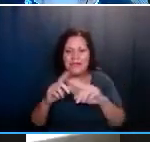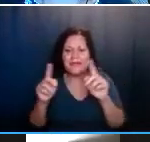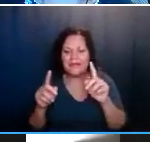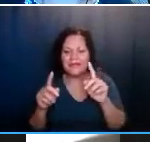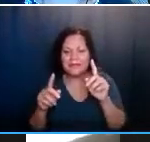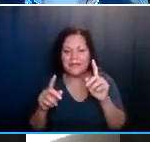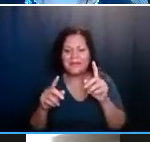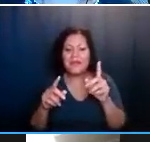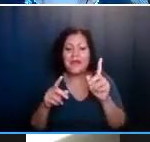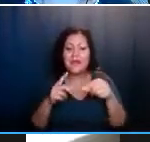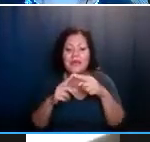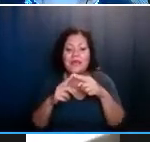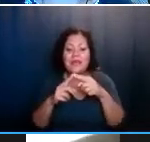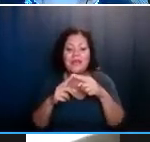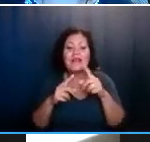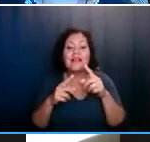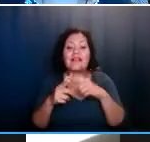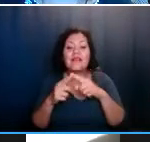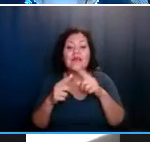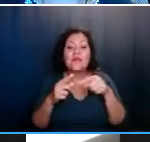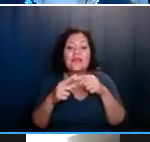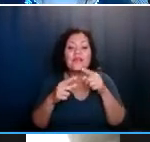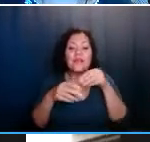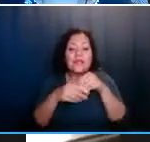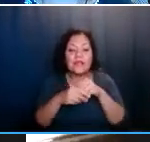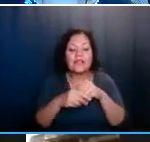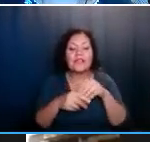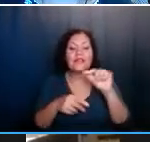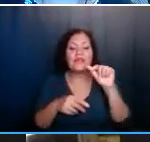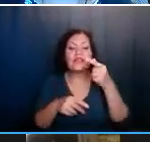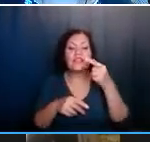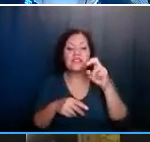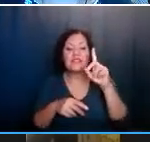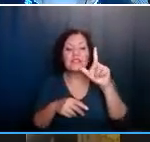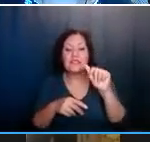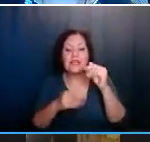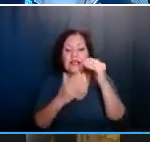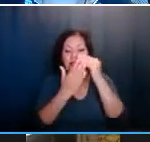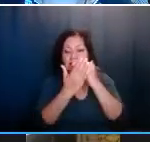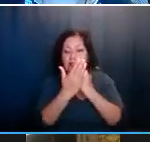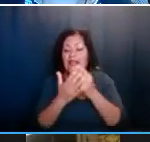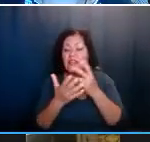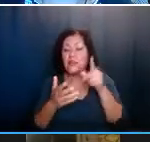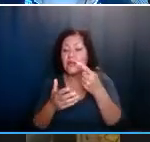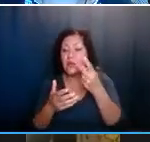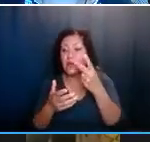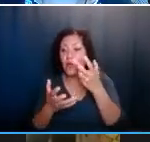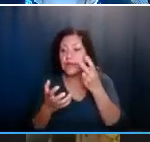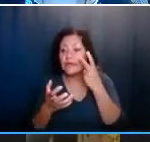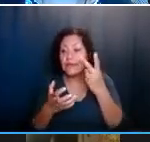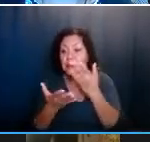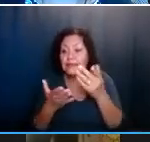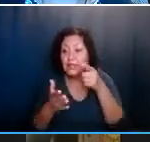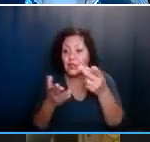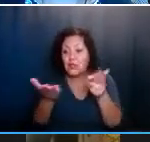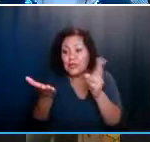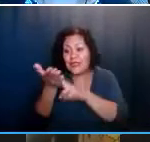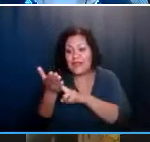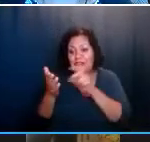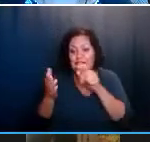your agenda and you want to just see the things you signed up for, you can toggle over to my